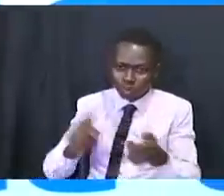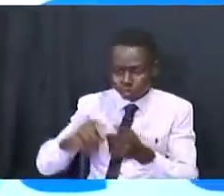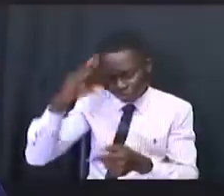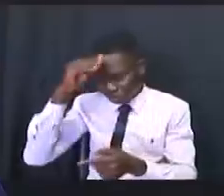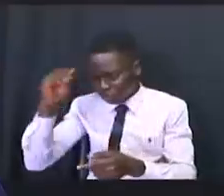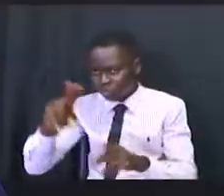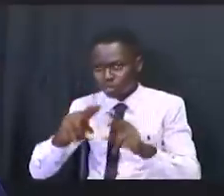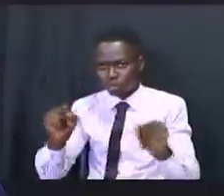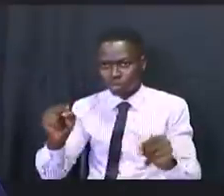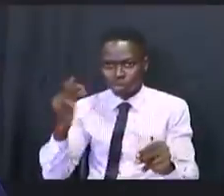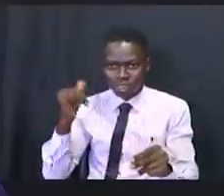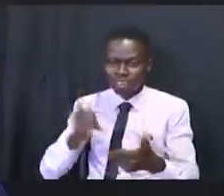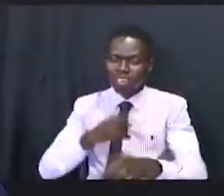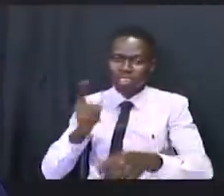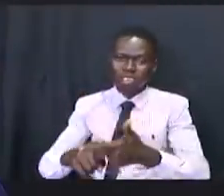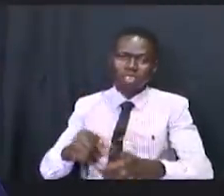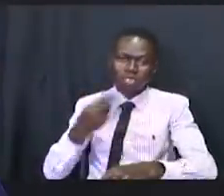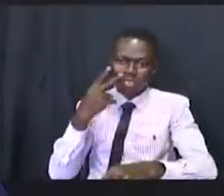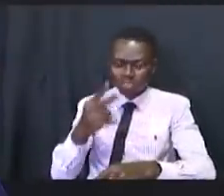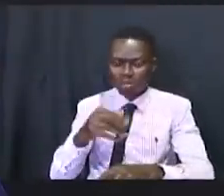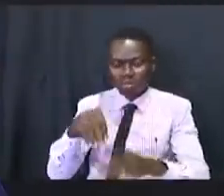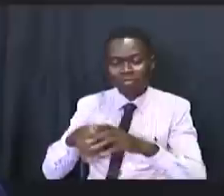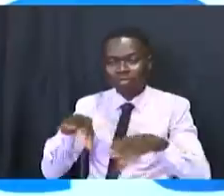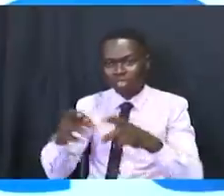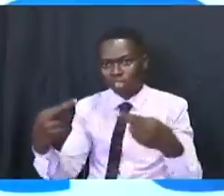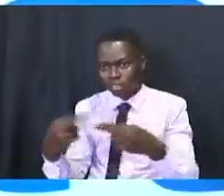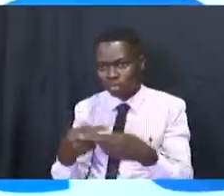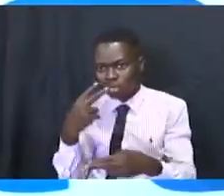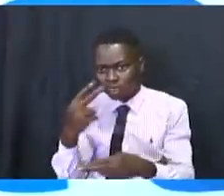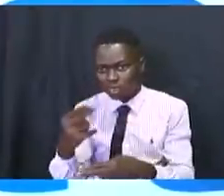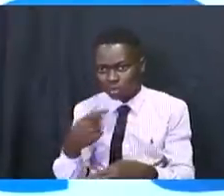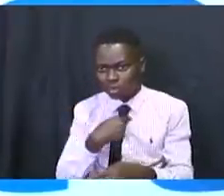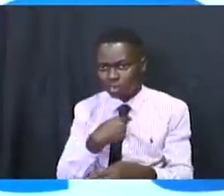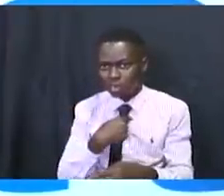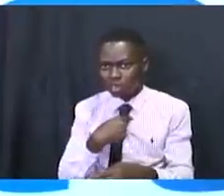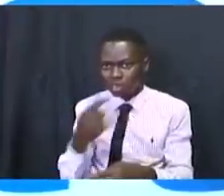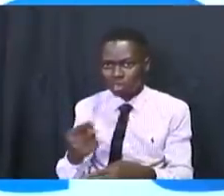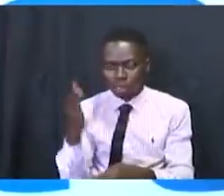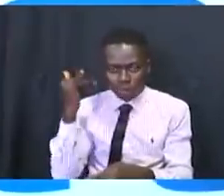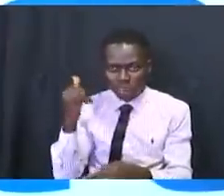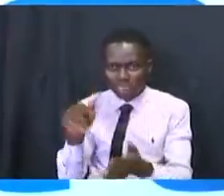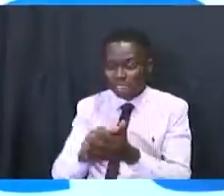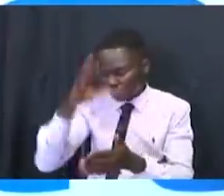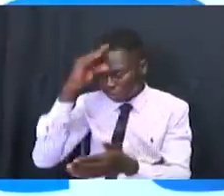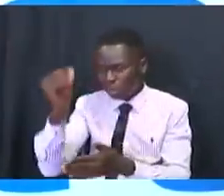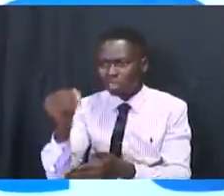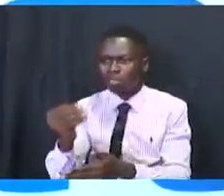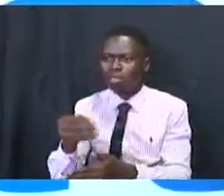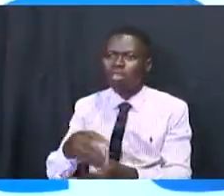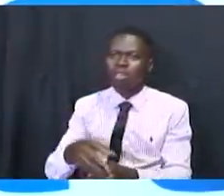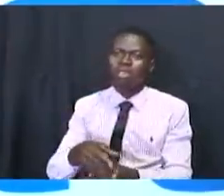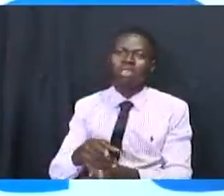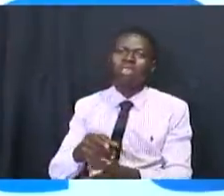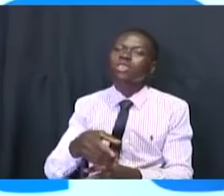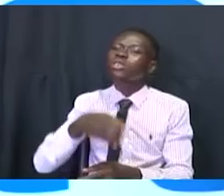not listen. The next time he saw me in class, he looked at me and he bowed down his head. He was a drunkard. He bowed down